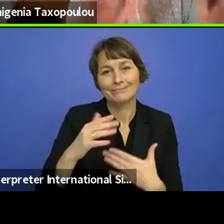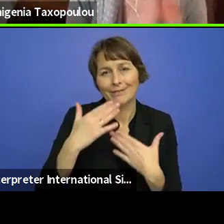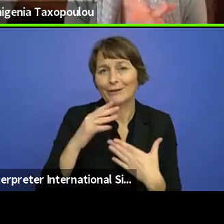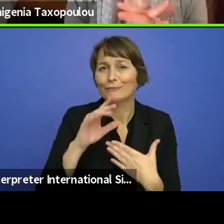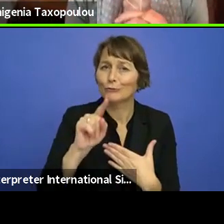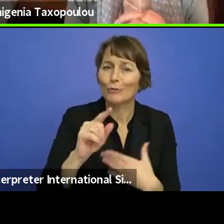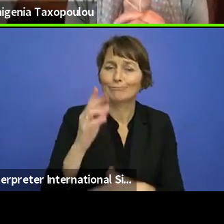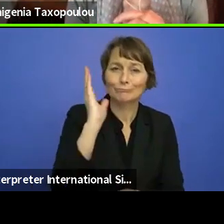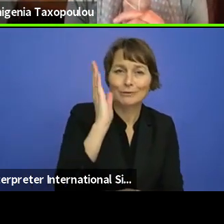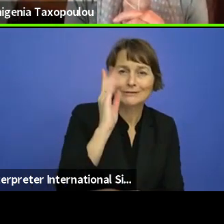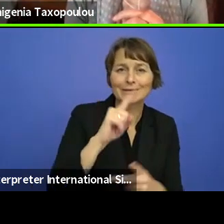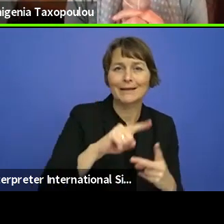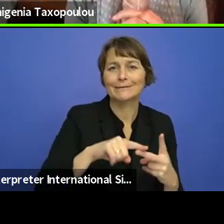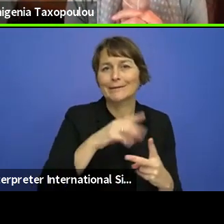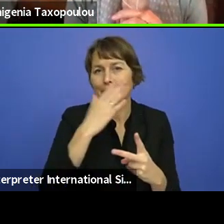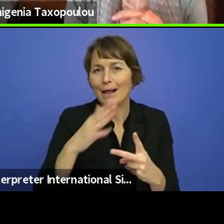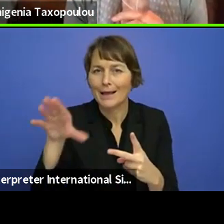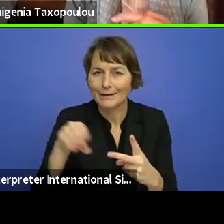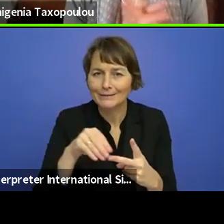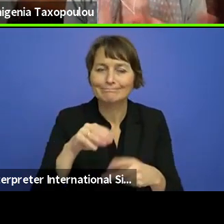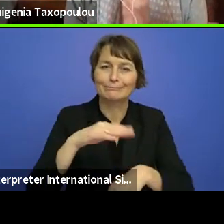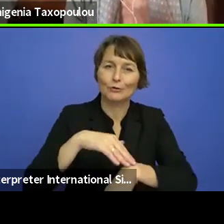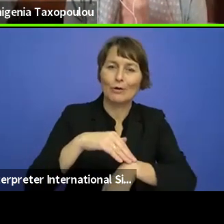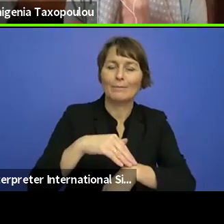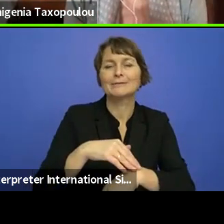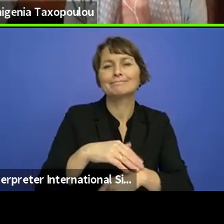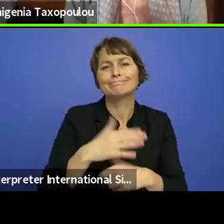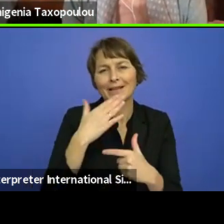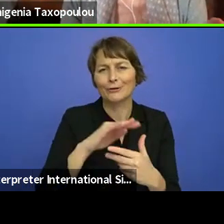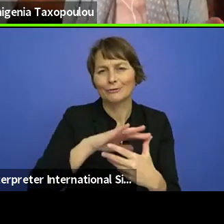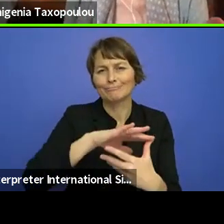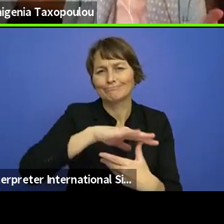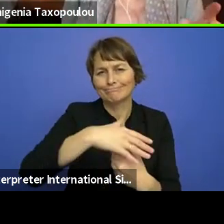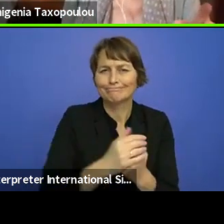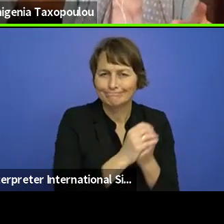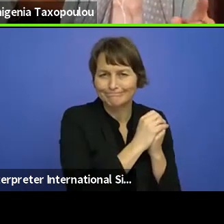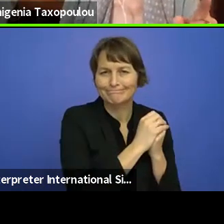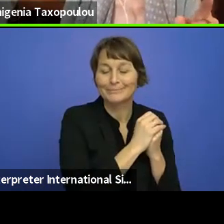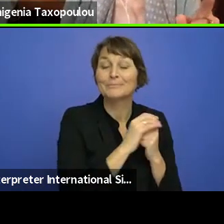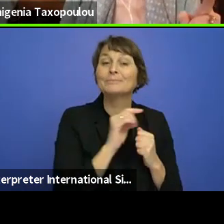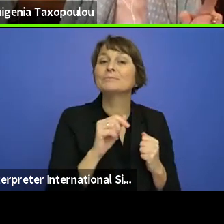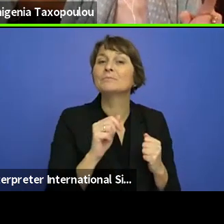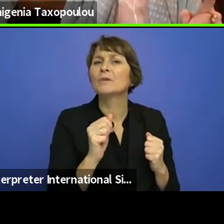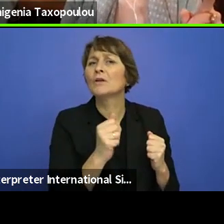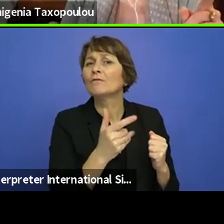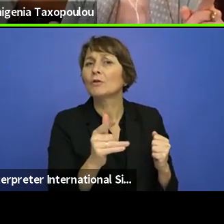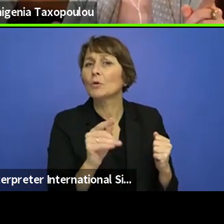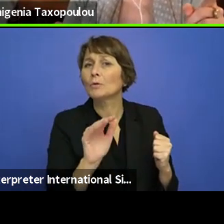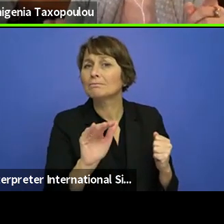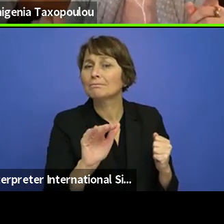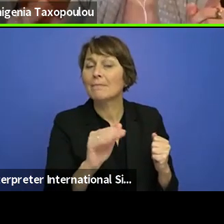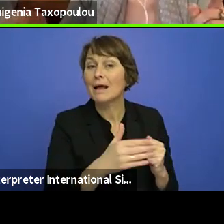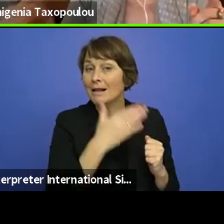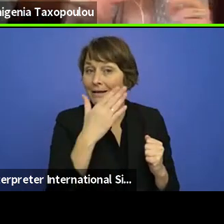presentation to your comment here. And can I also ask a couple of final words